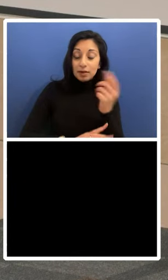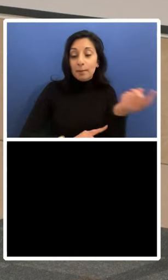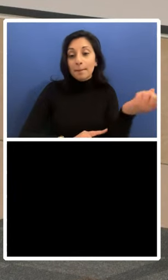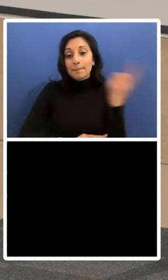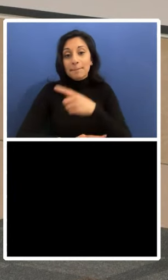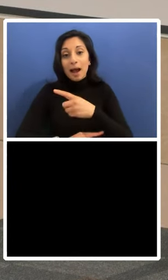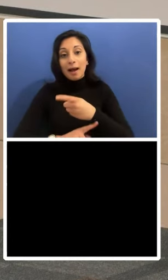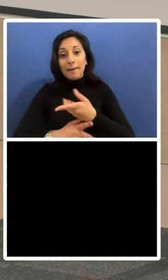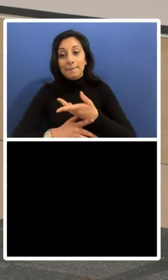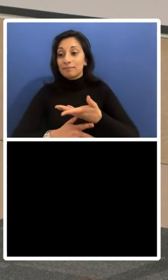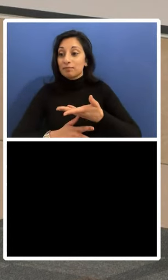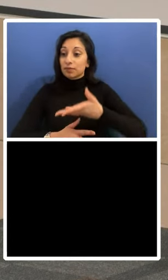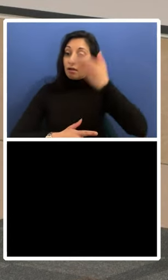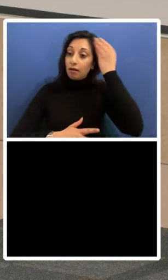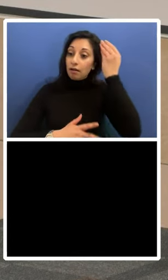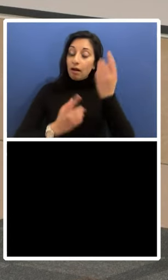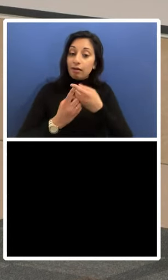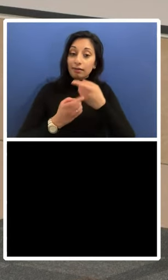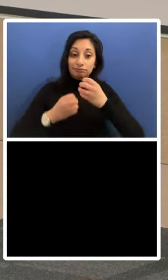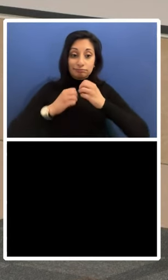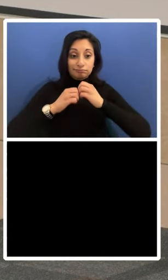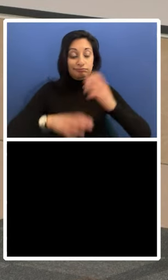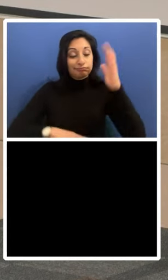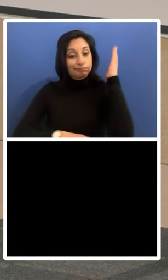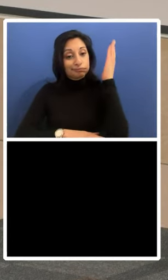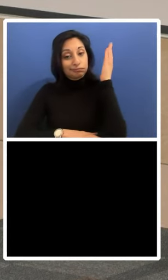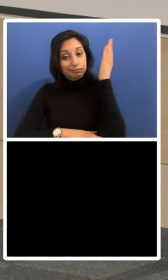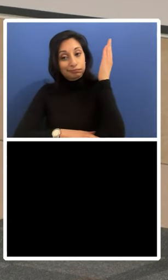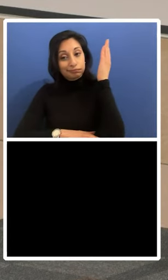what was the second question? It was, can you remind me quickly?